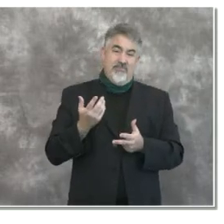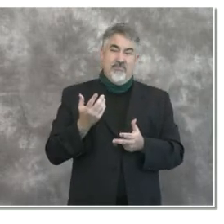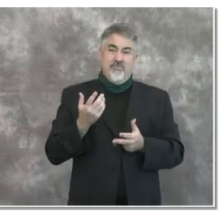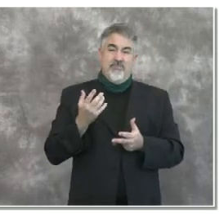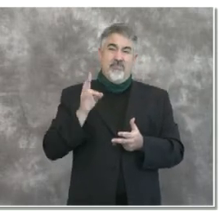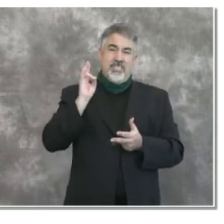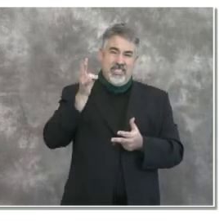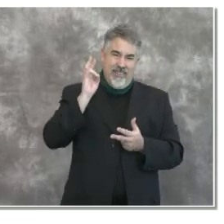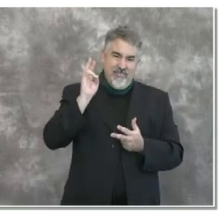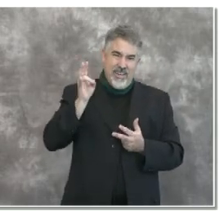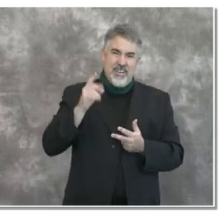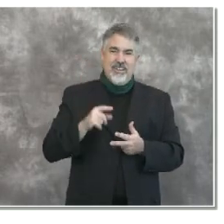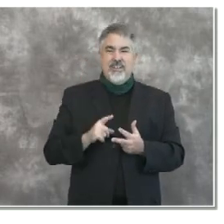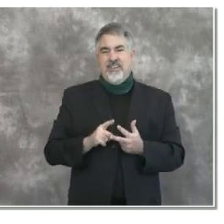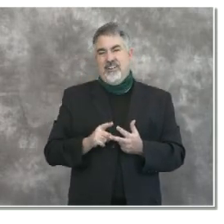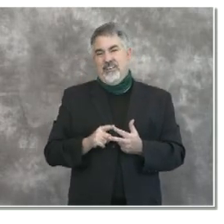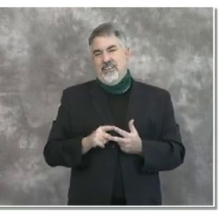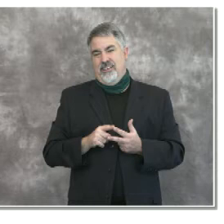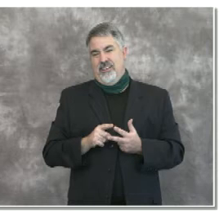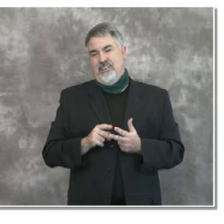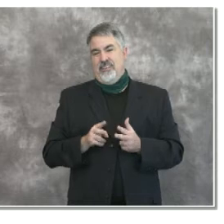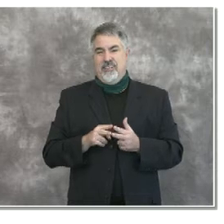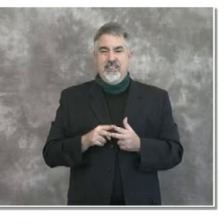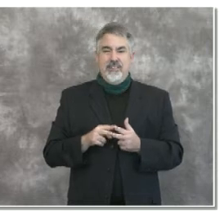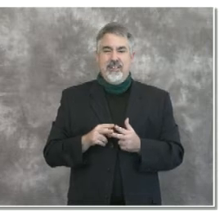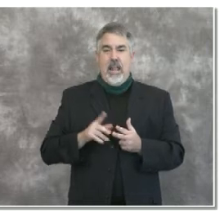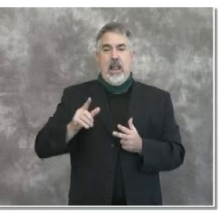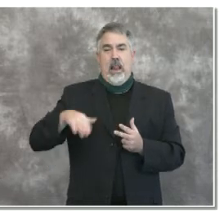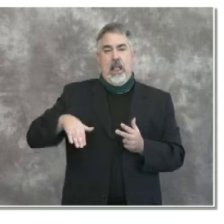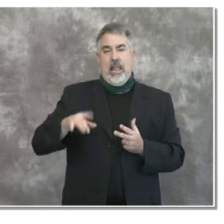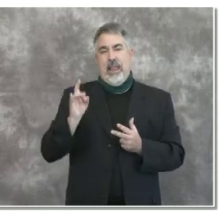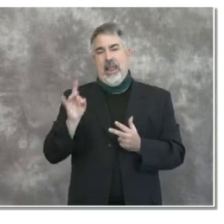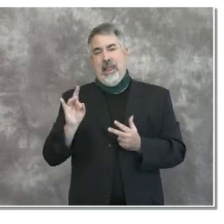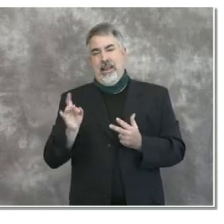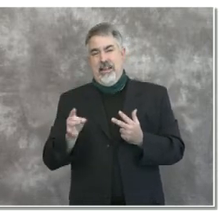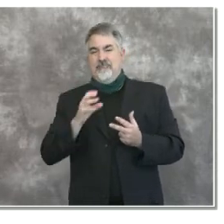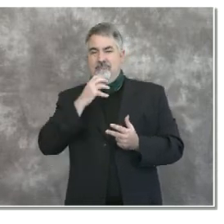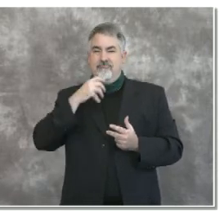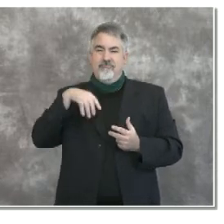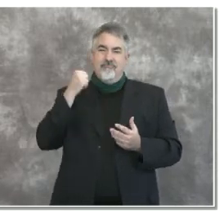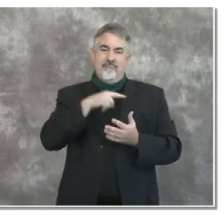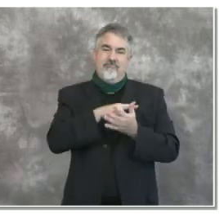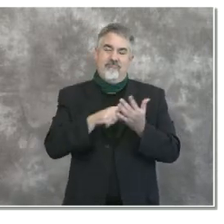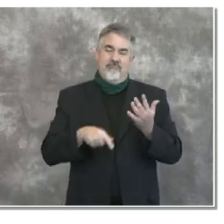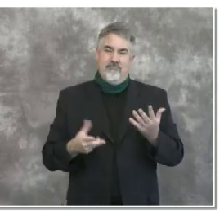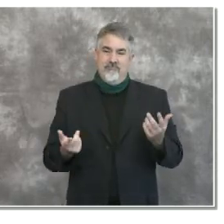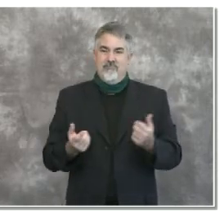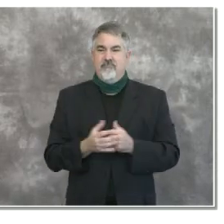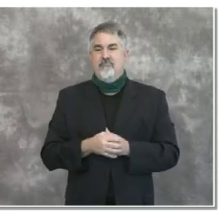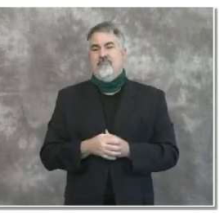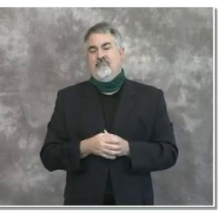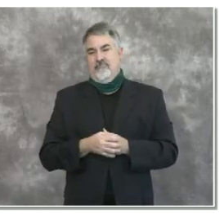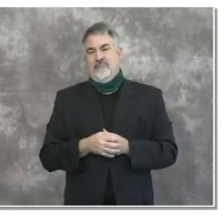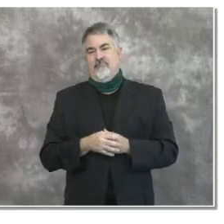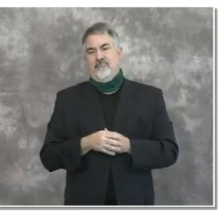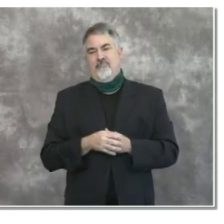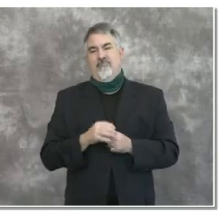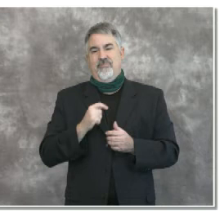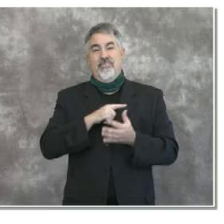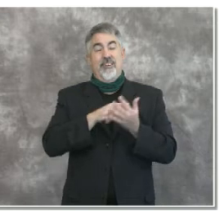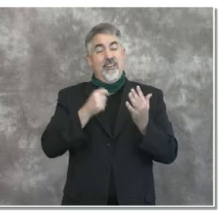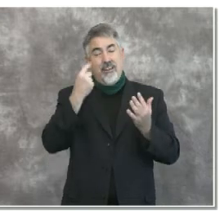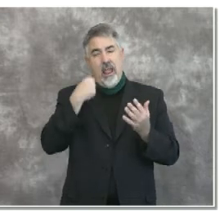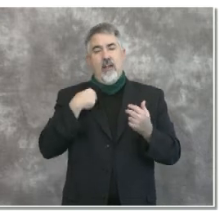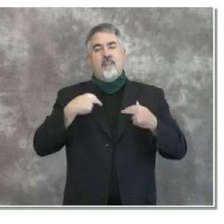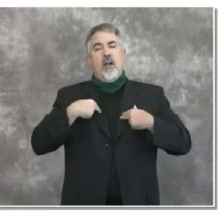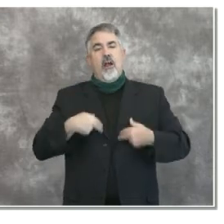mid-70s and 2 in their late 80s. The 5 additional deaths did all have underlying medical